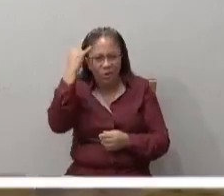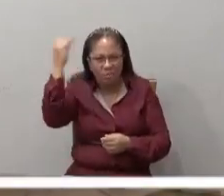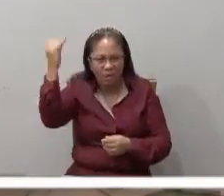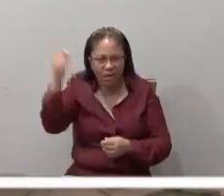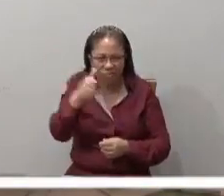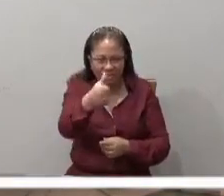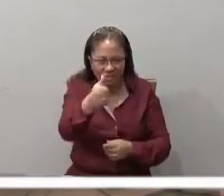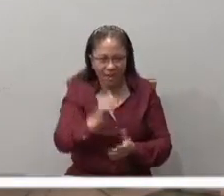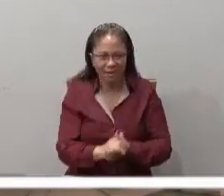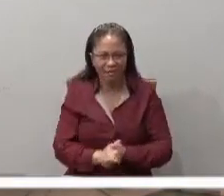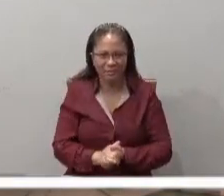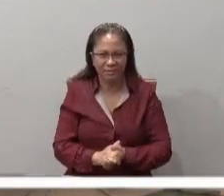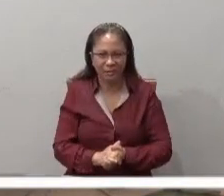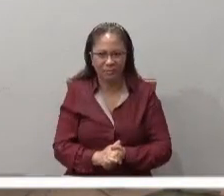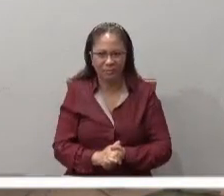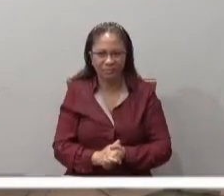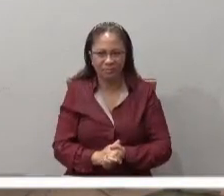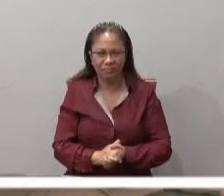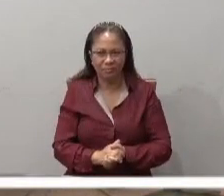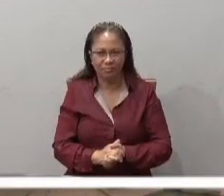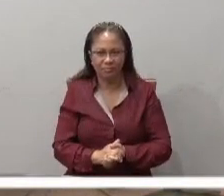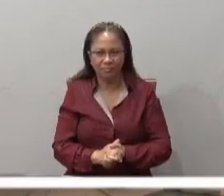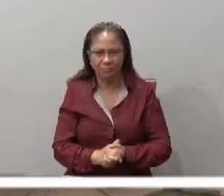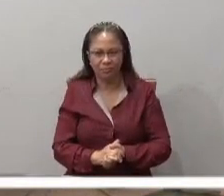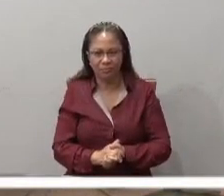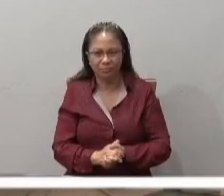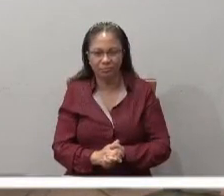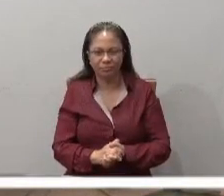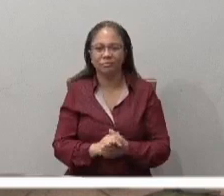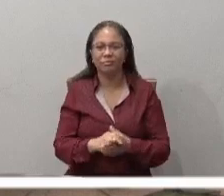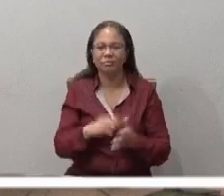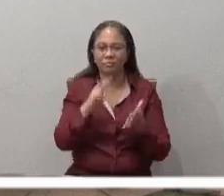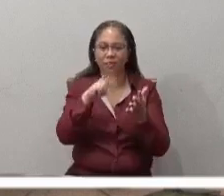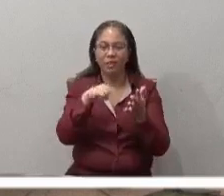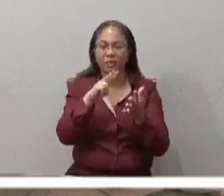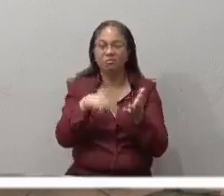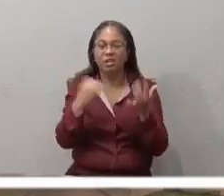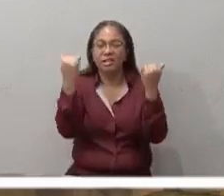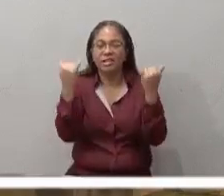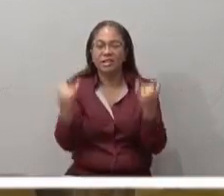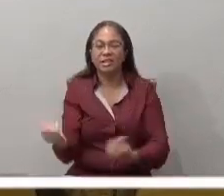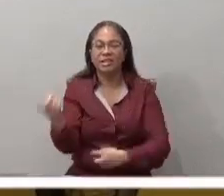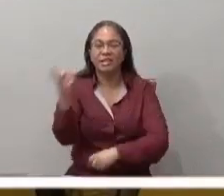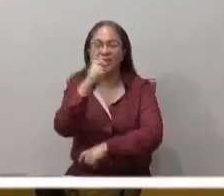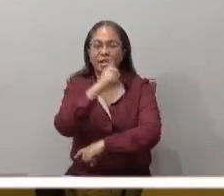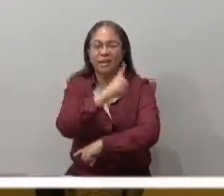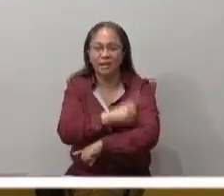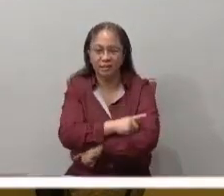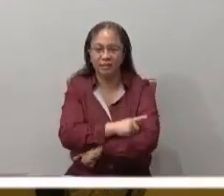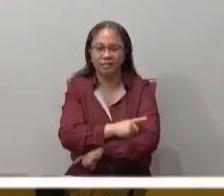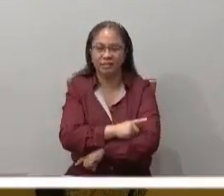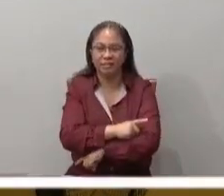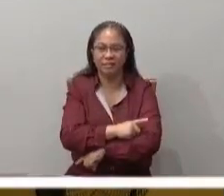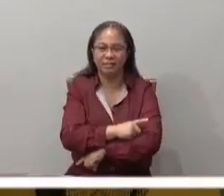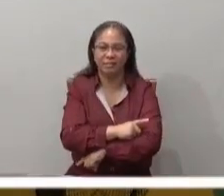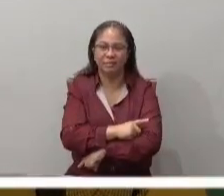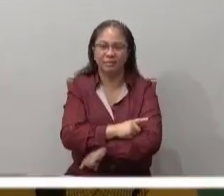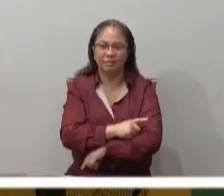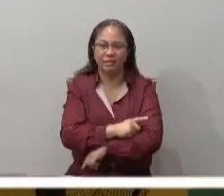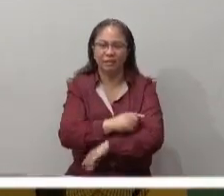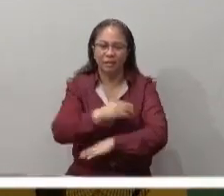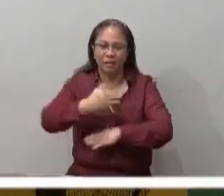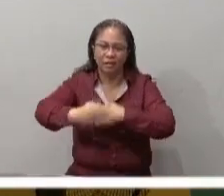that? Well, our reading today is following on